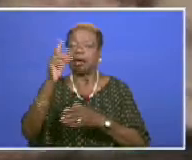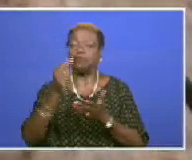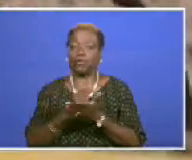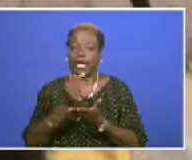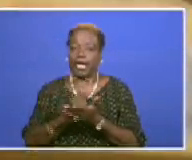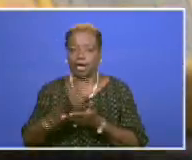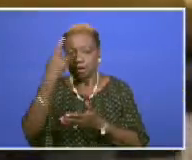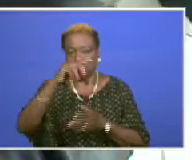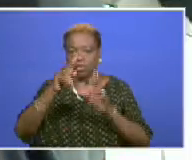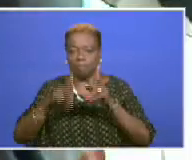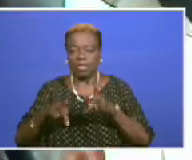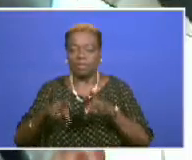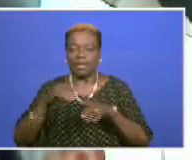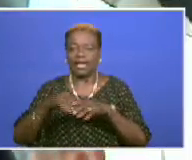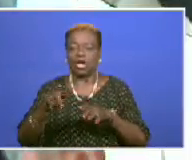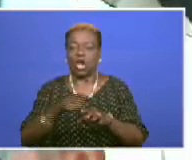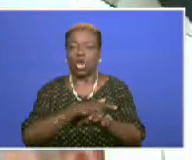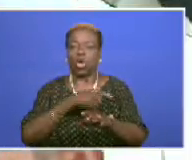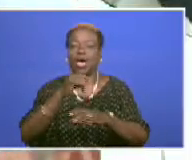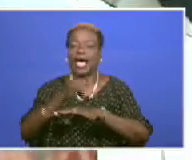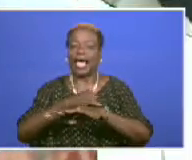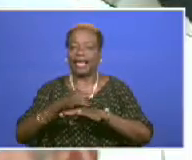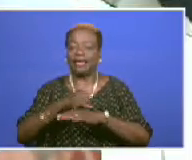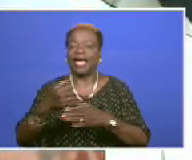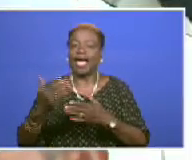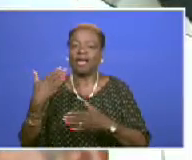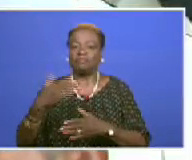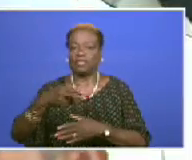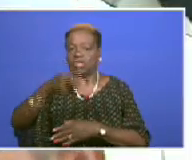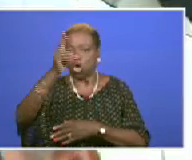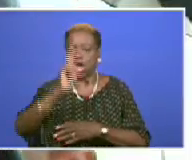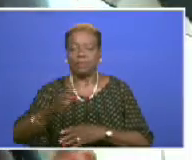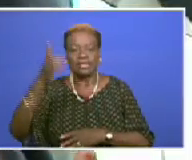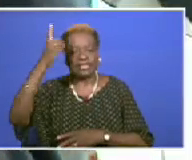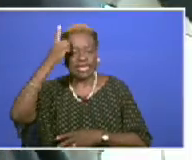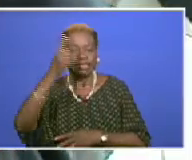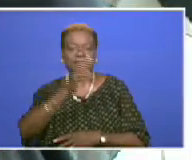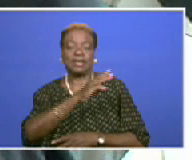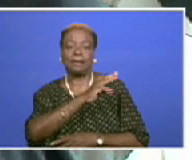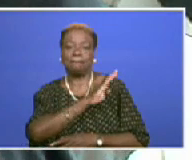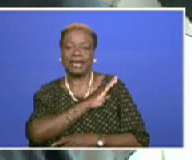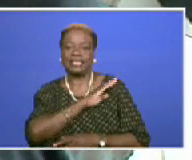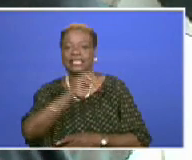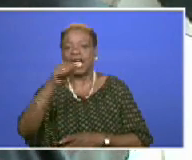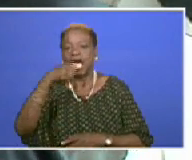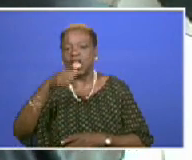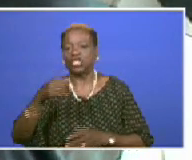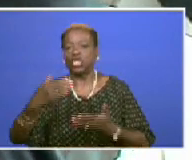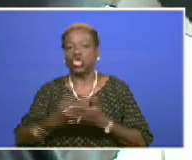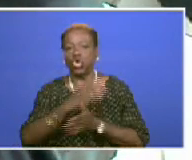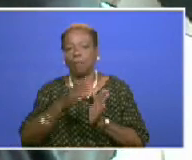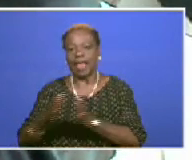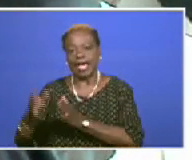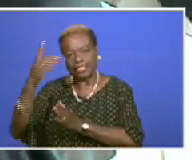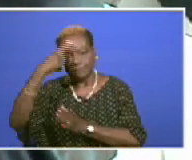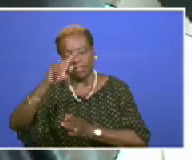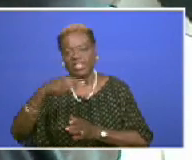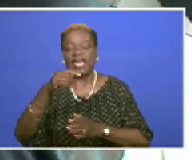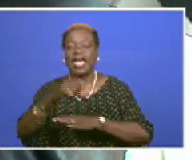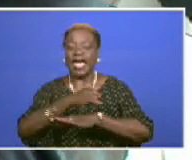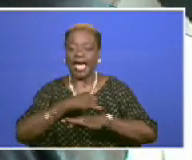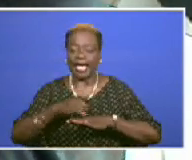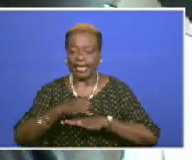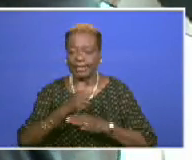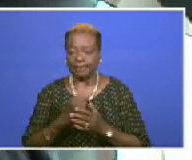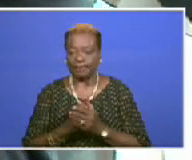Long Island. This after Minister of Works, the Honorable Desmond Bannister, announced new plans for the island. Cabinet has approved the work